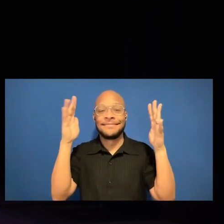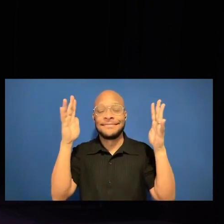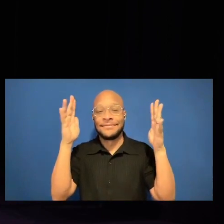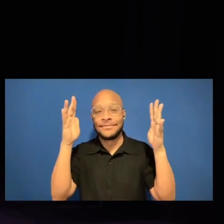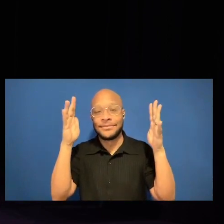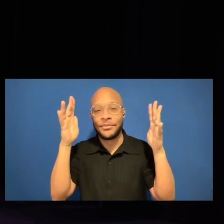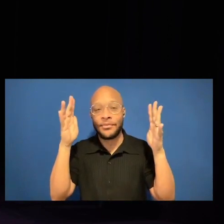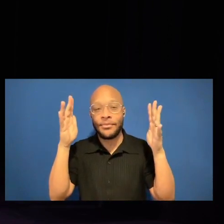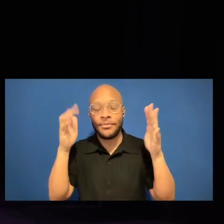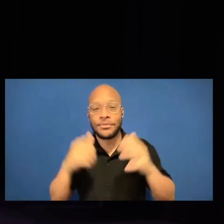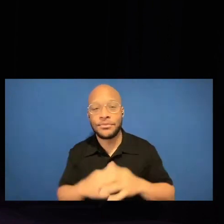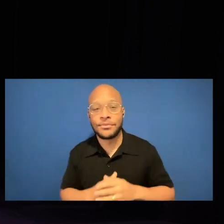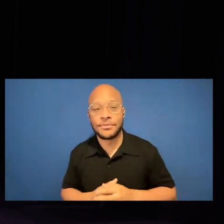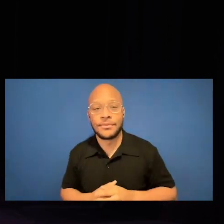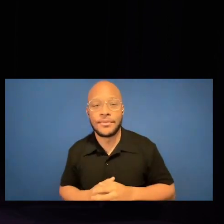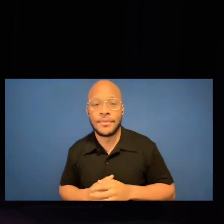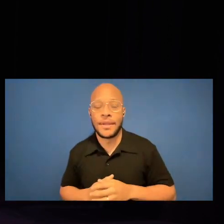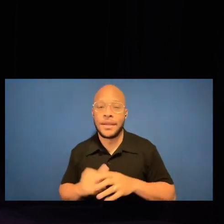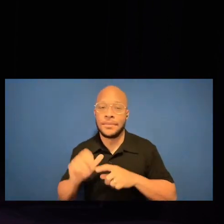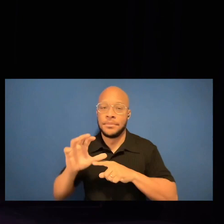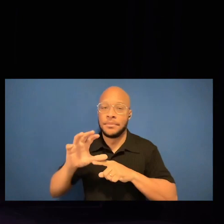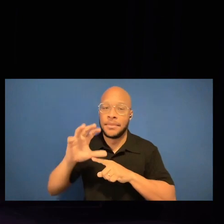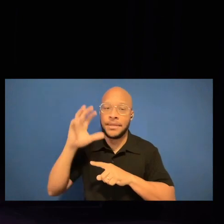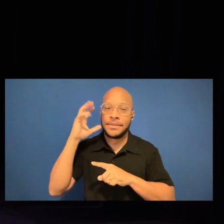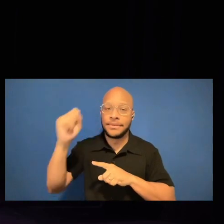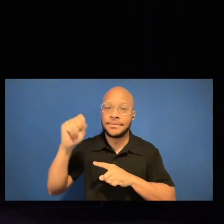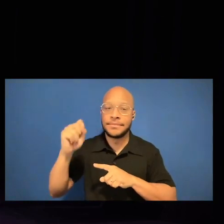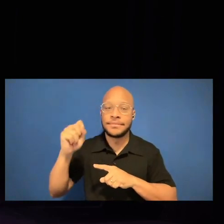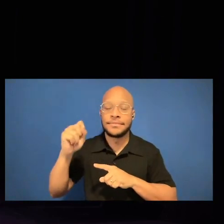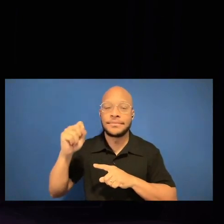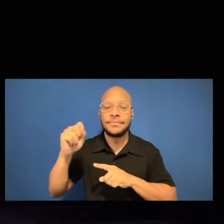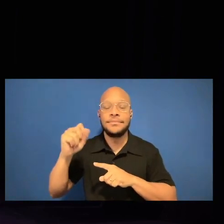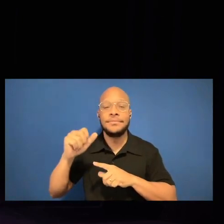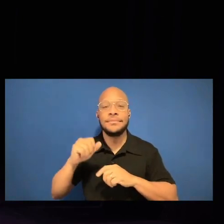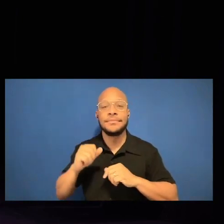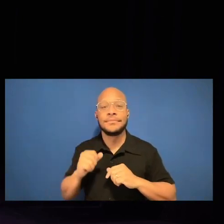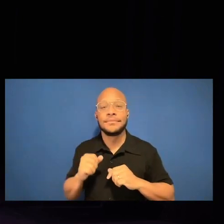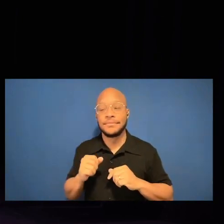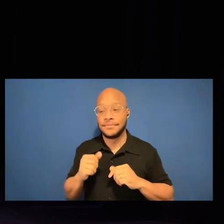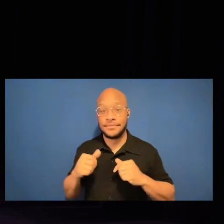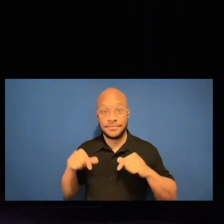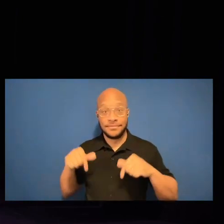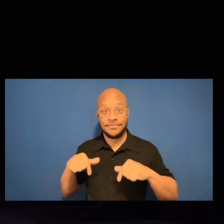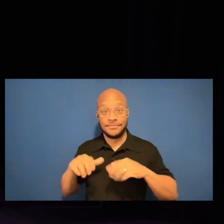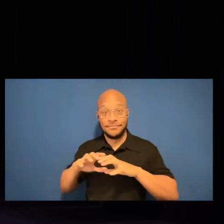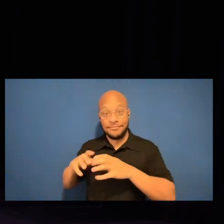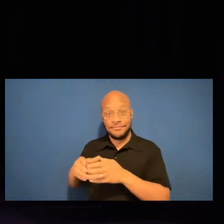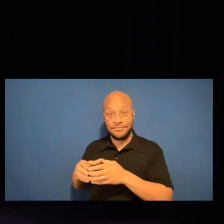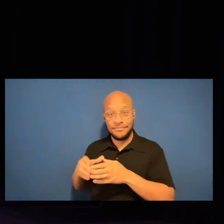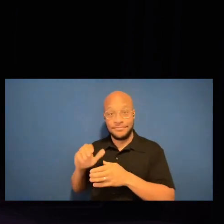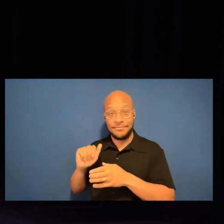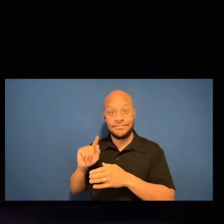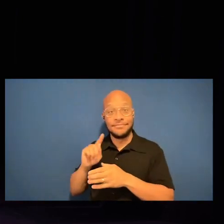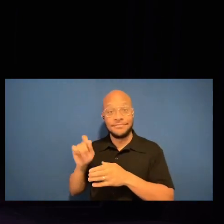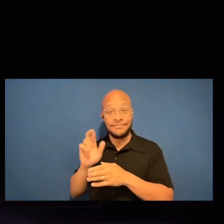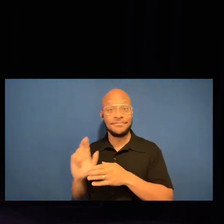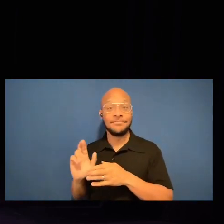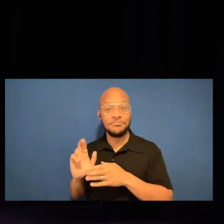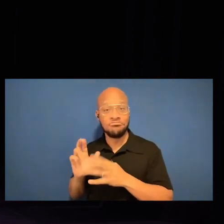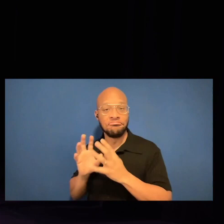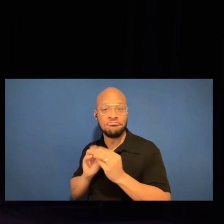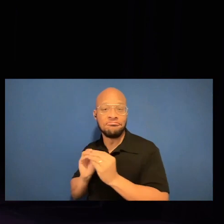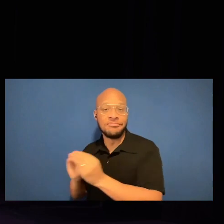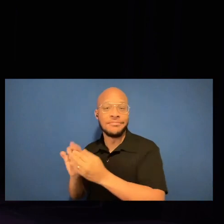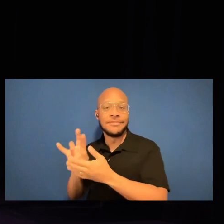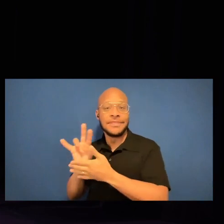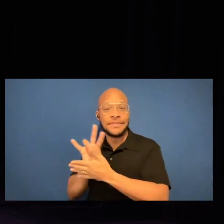It's amazing. And not only do we have this Atelier group here who is meeting for 7 days, reflecting on the role of festivals in